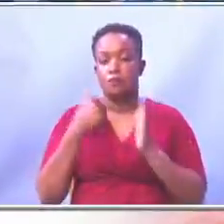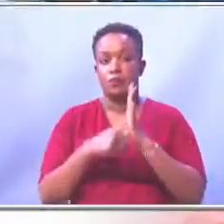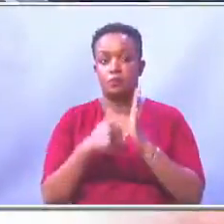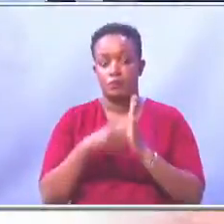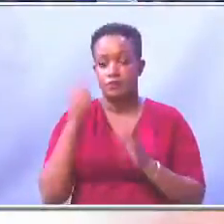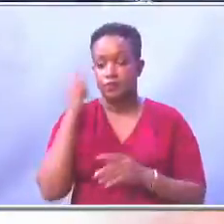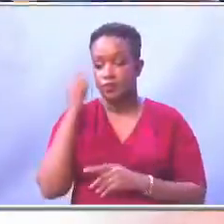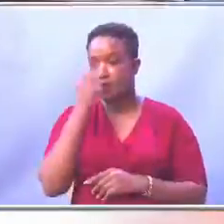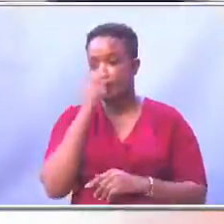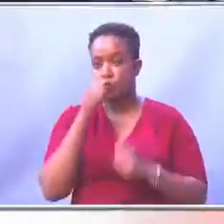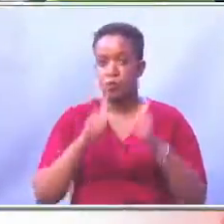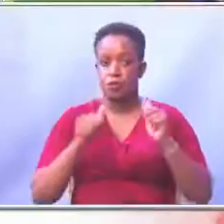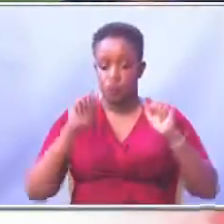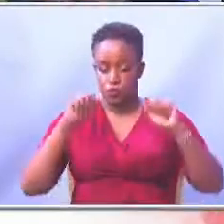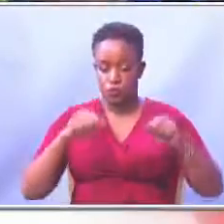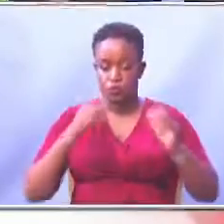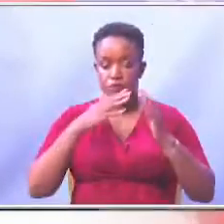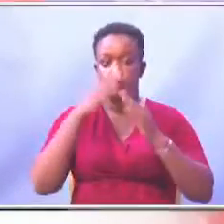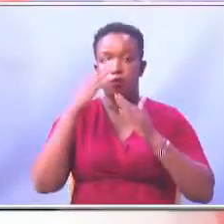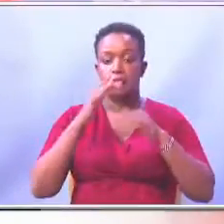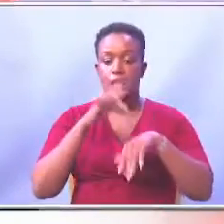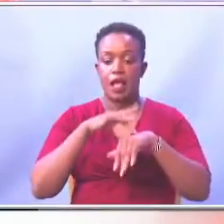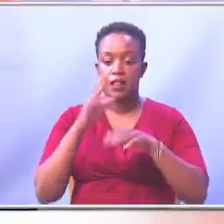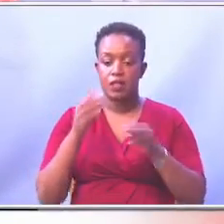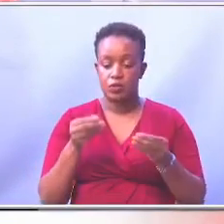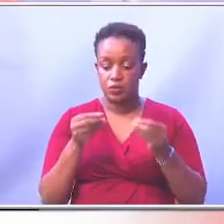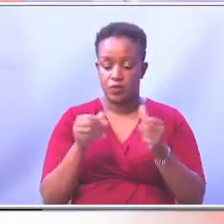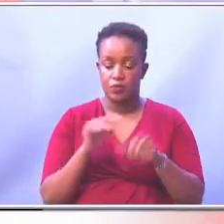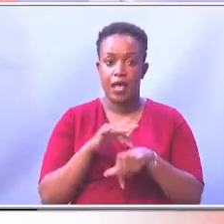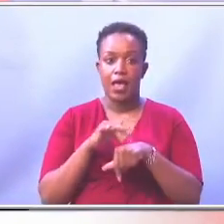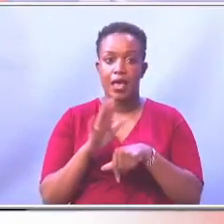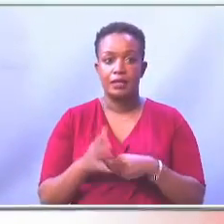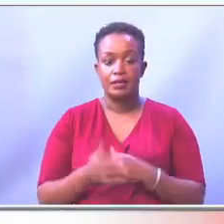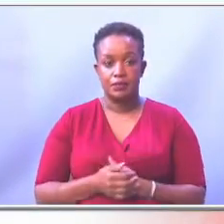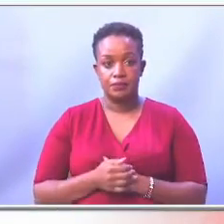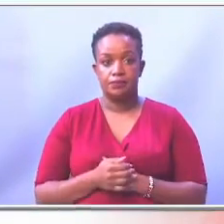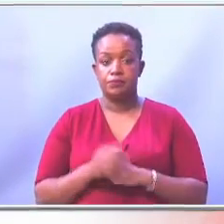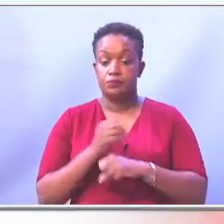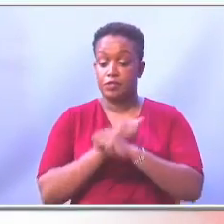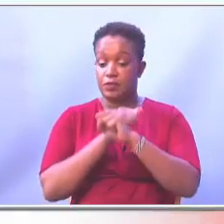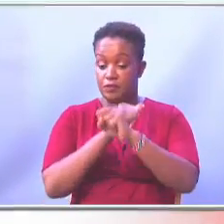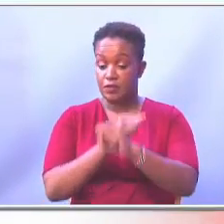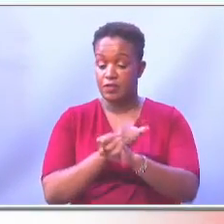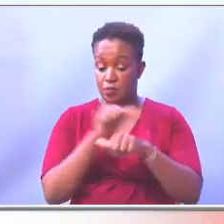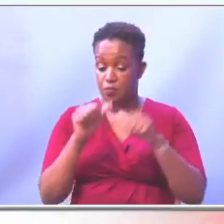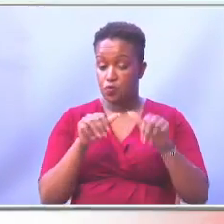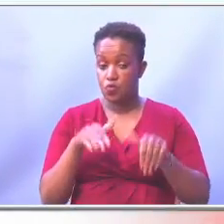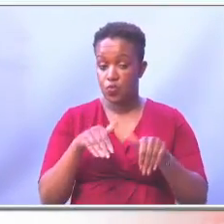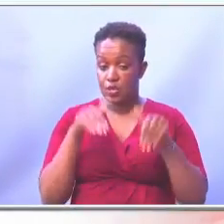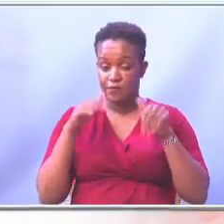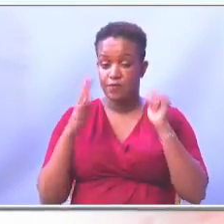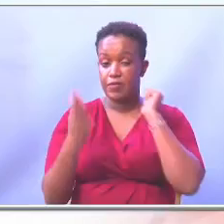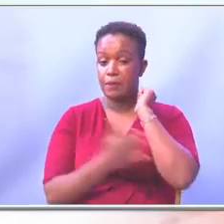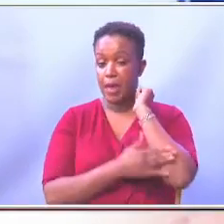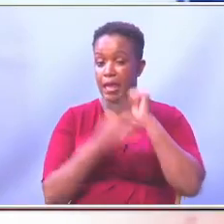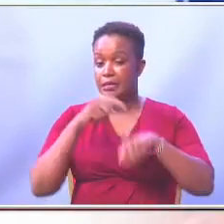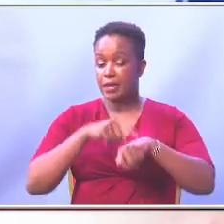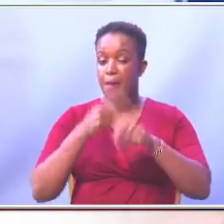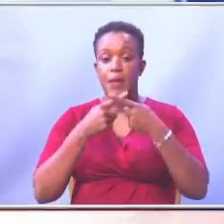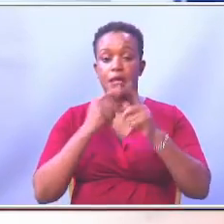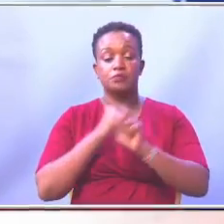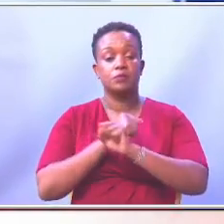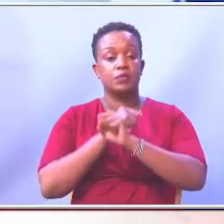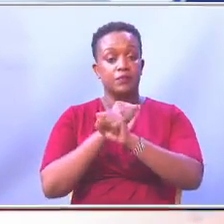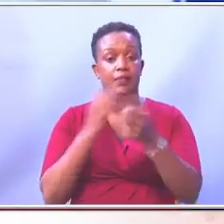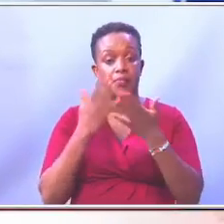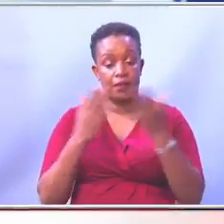have been put to a stop or are yet to be addressed. Here, prevention is not about waiting for the worst, it's preventing things